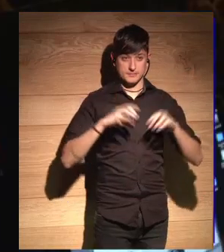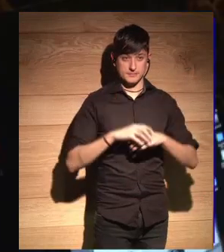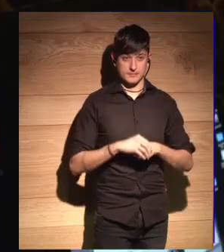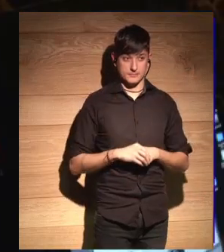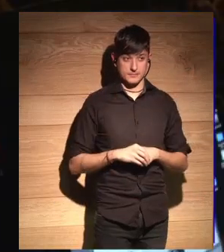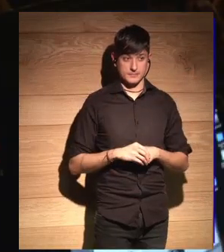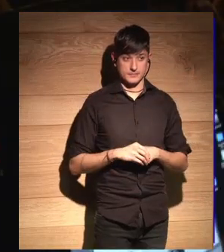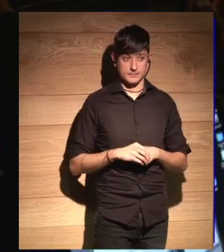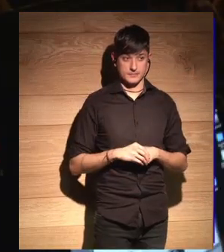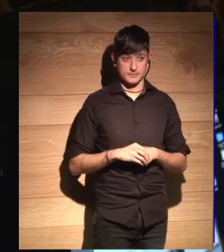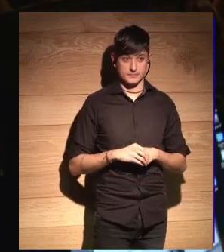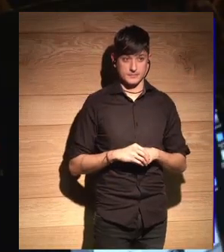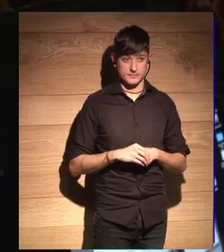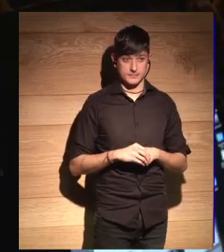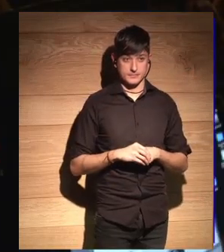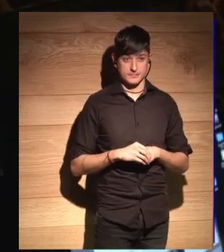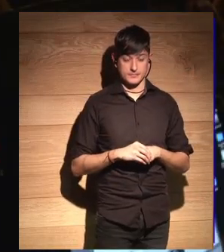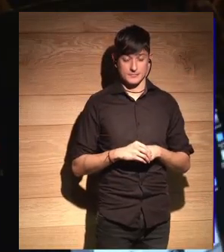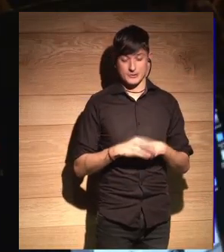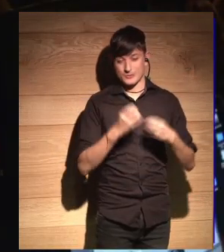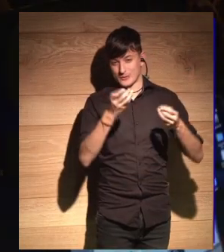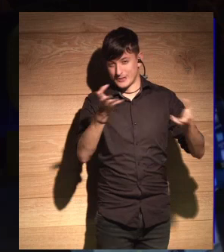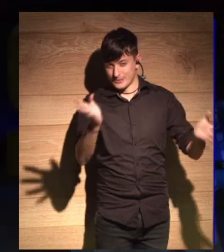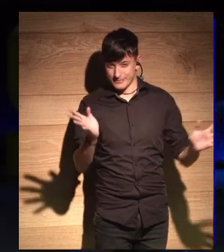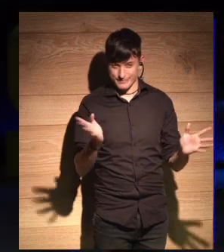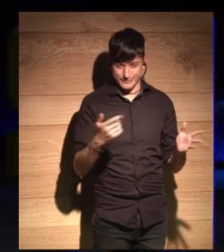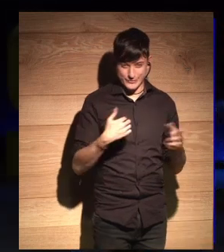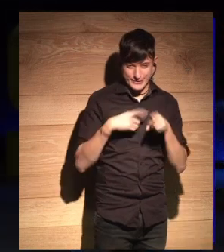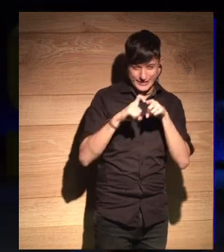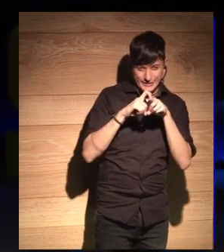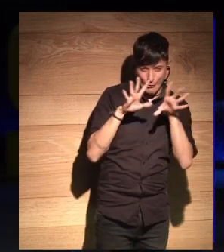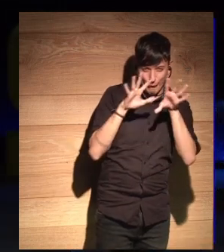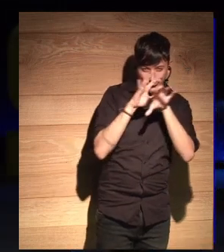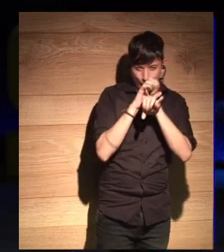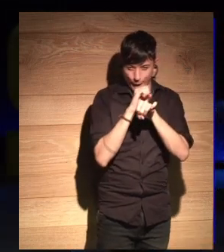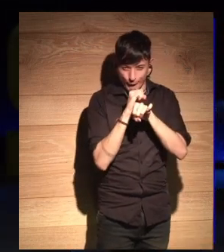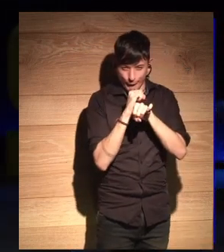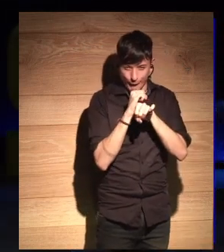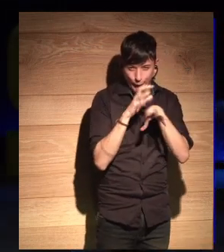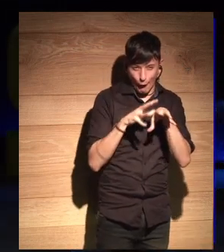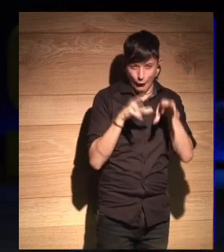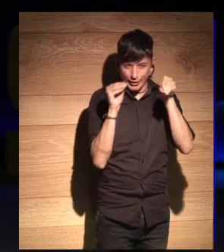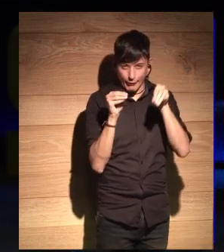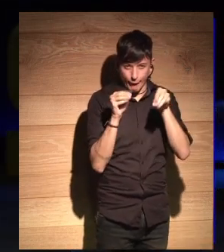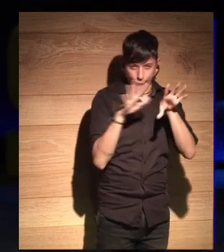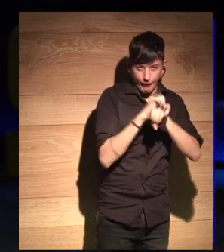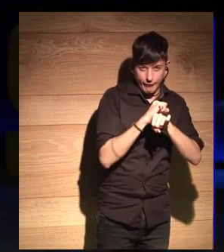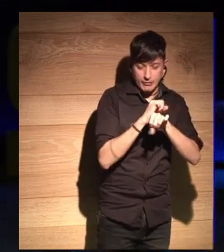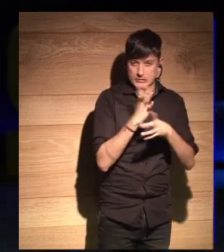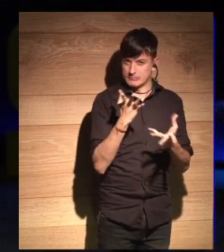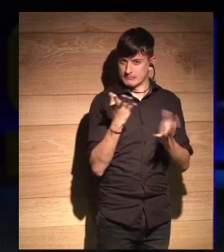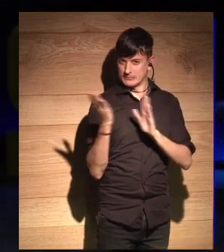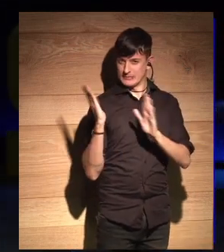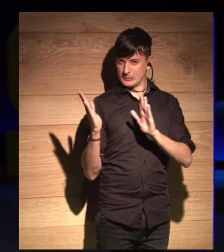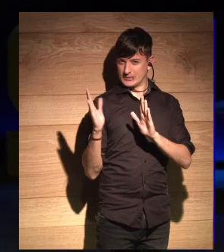That goes on. I'm very goth, as you can tell, super goth. But that was in like 2004-05, and